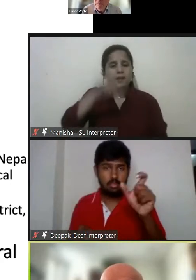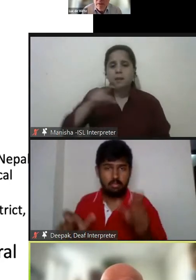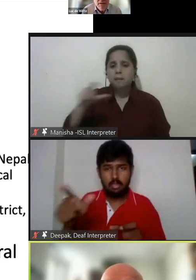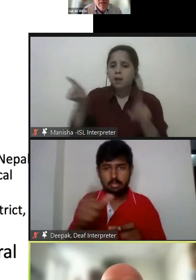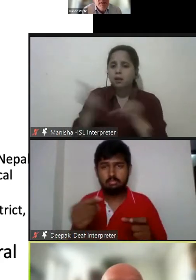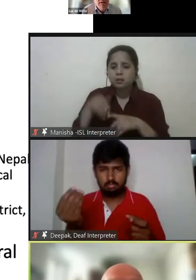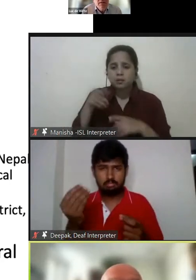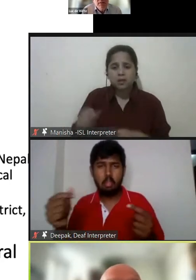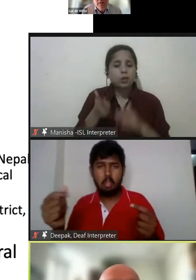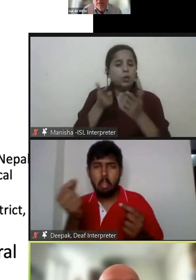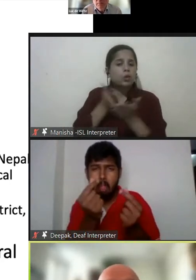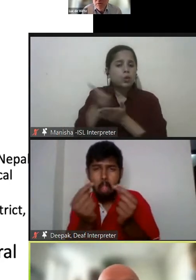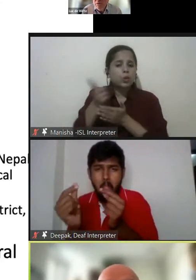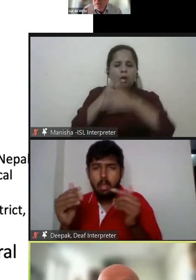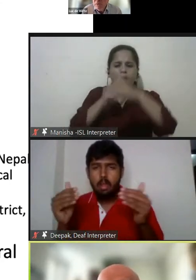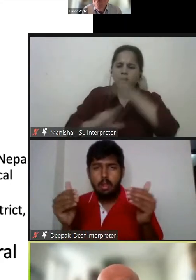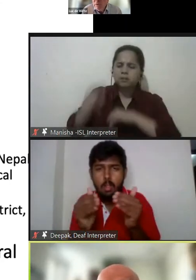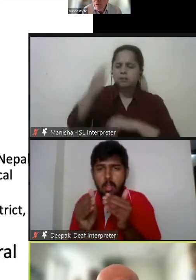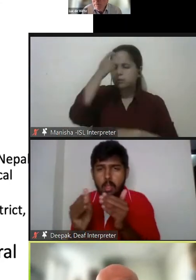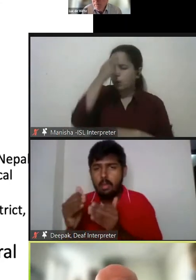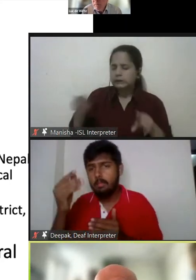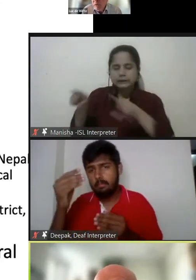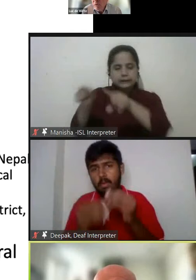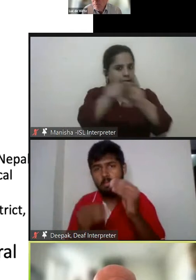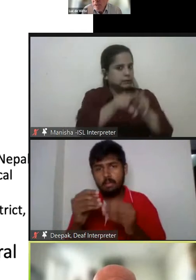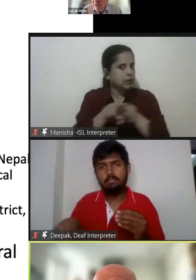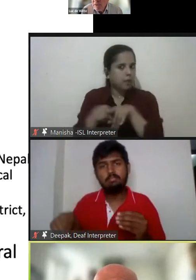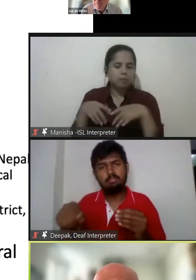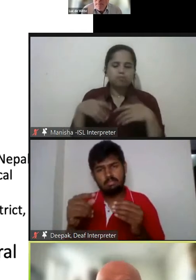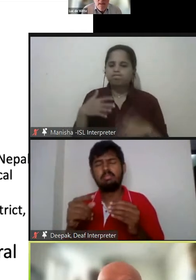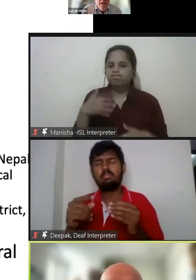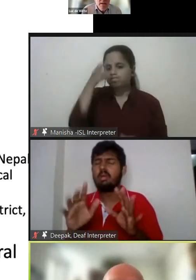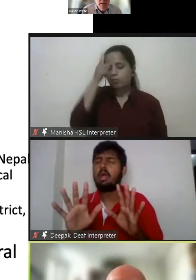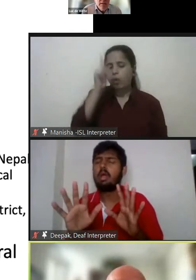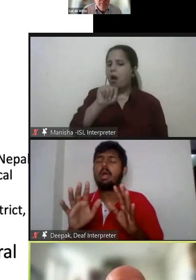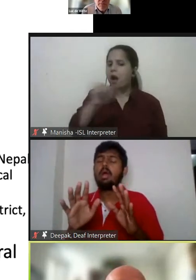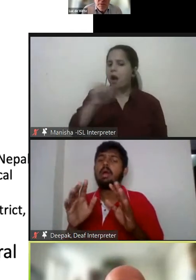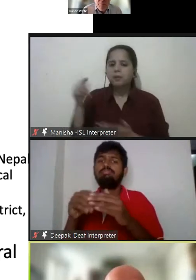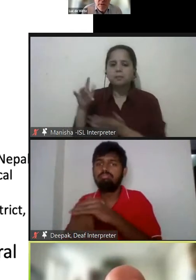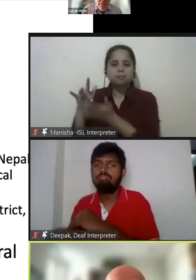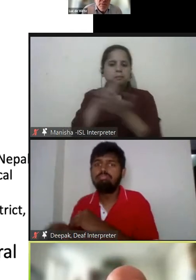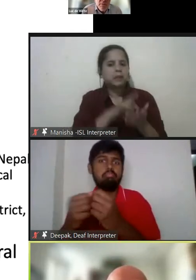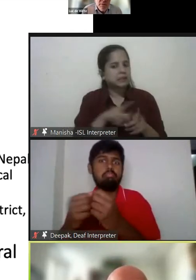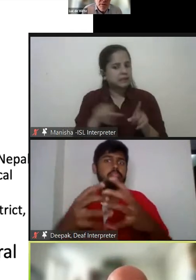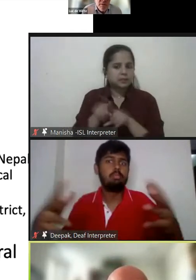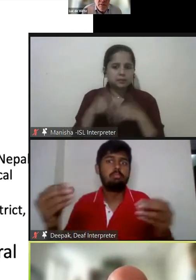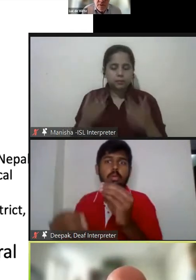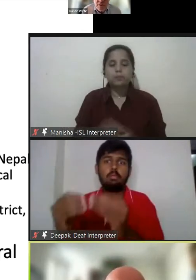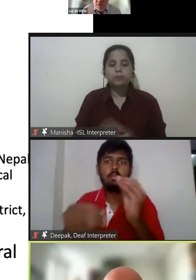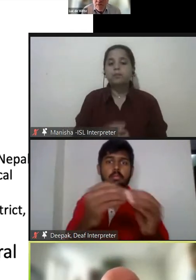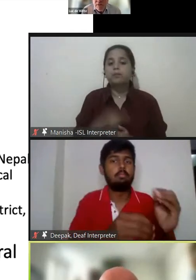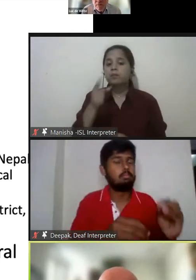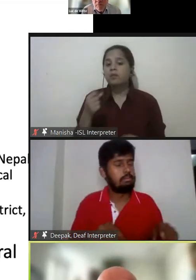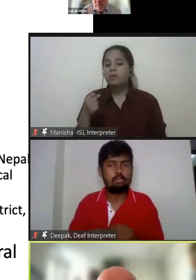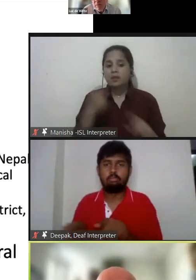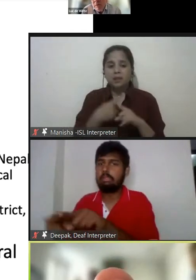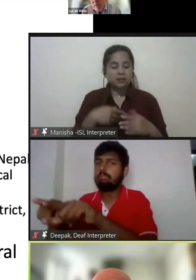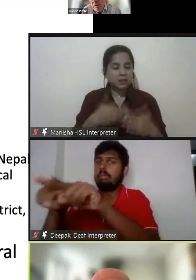in rural areas, but also in other places. So based on these